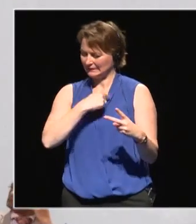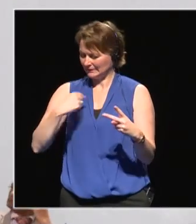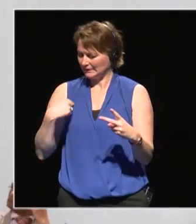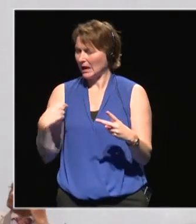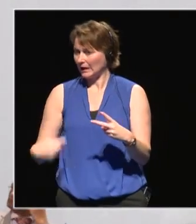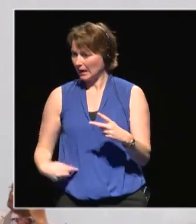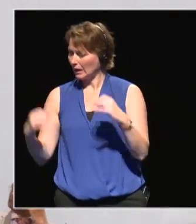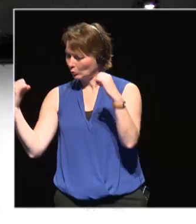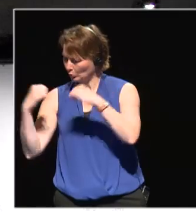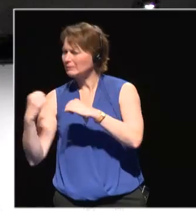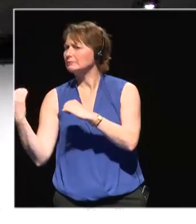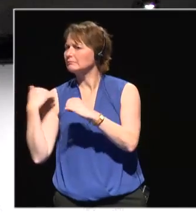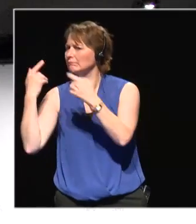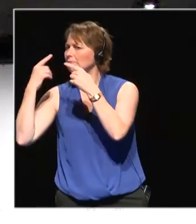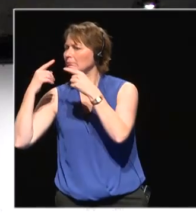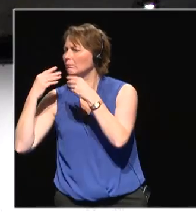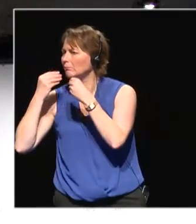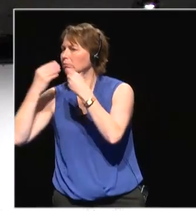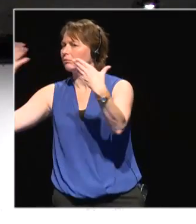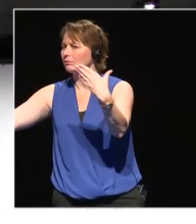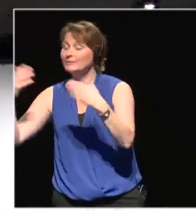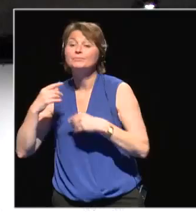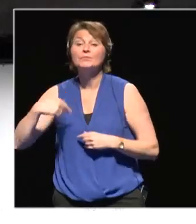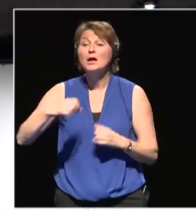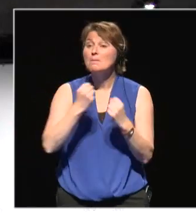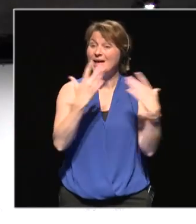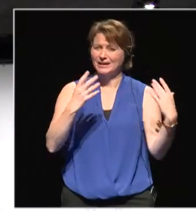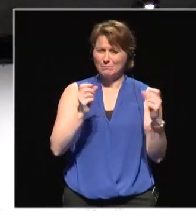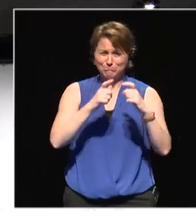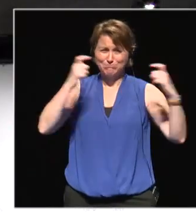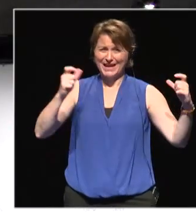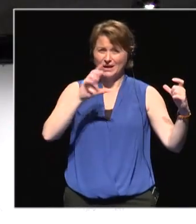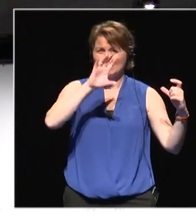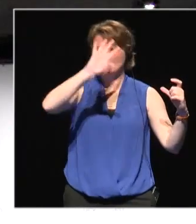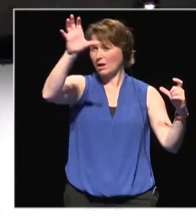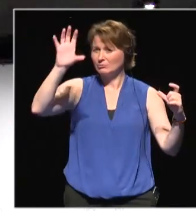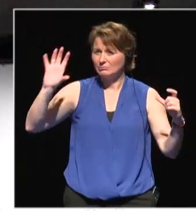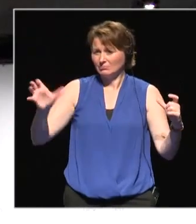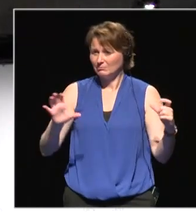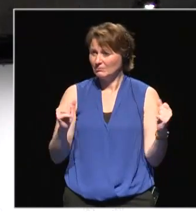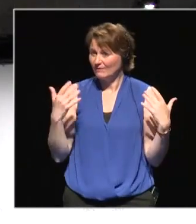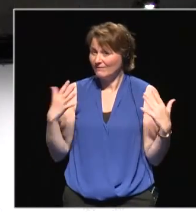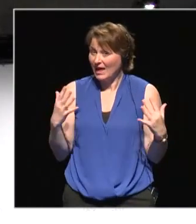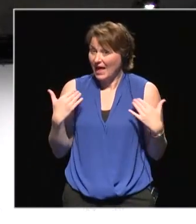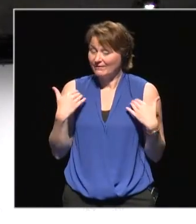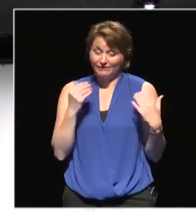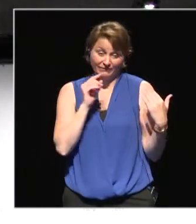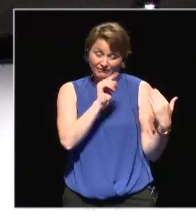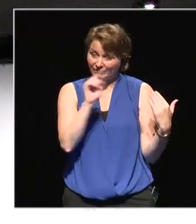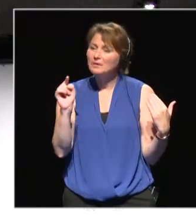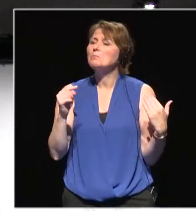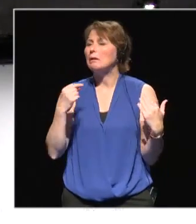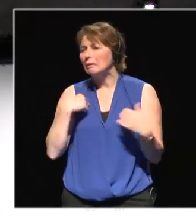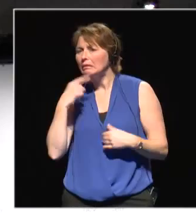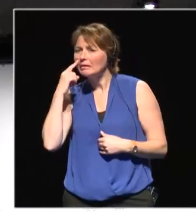announced recently, and most of the big country pledges that we already have, we expect emissions